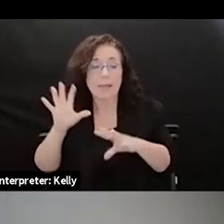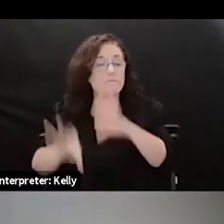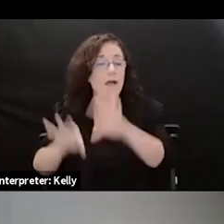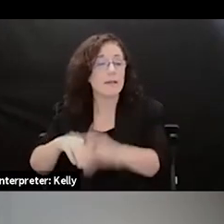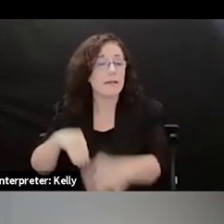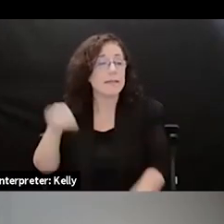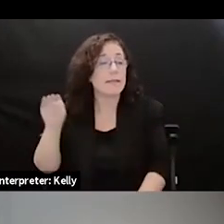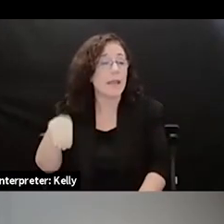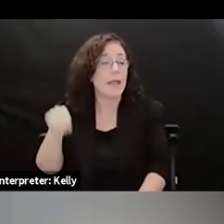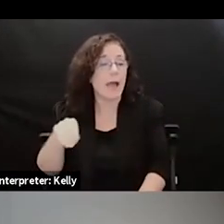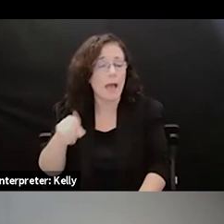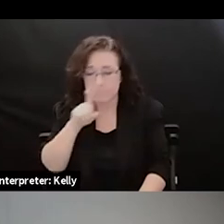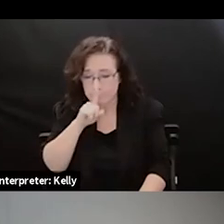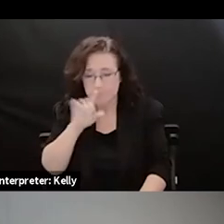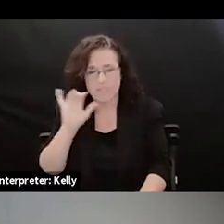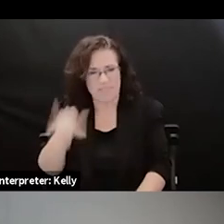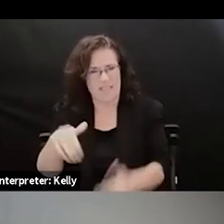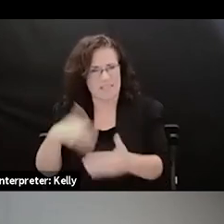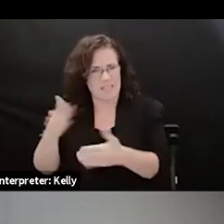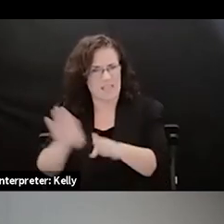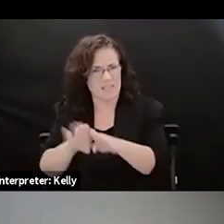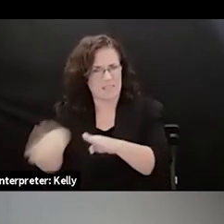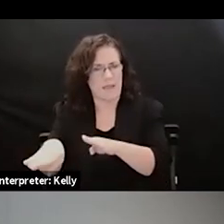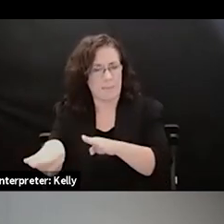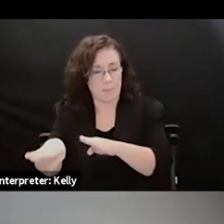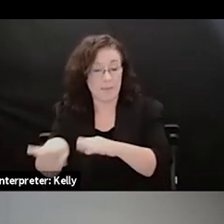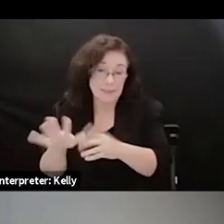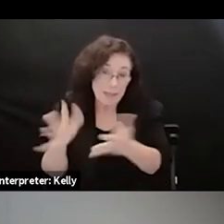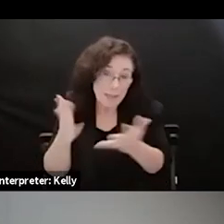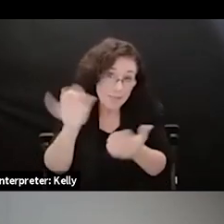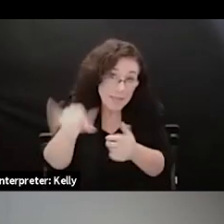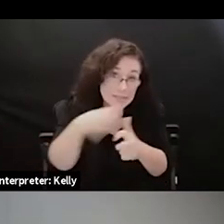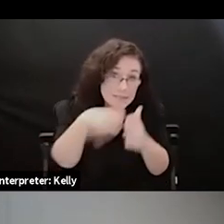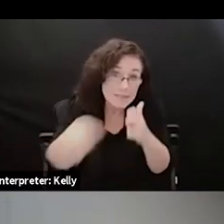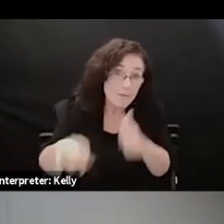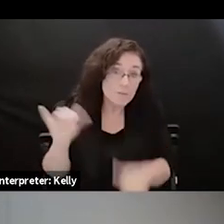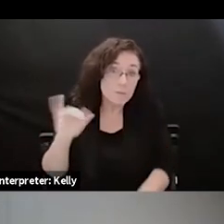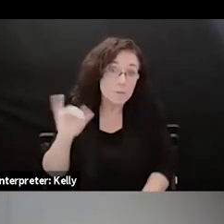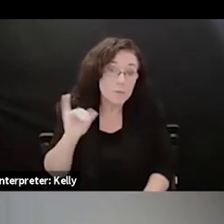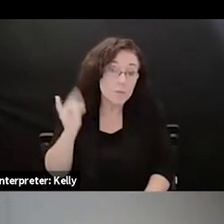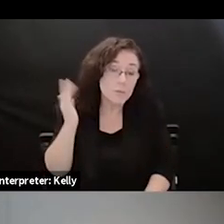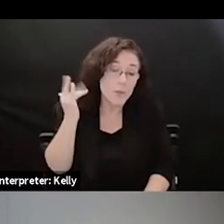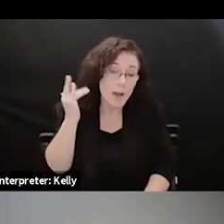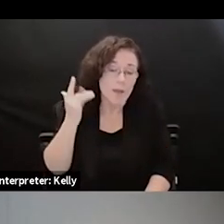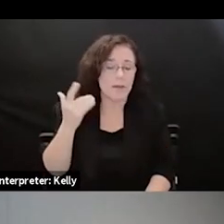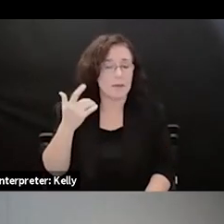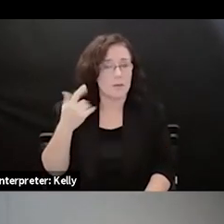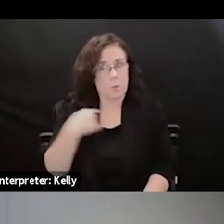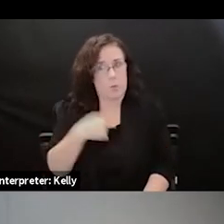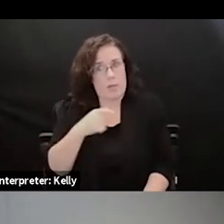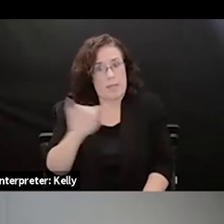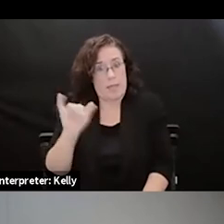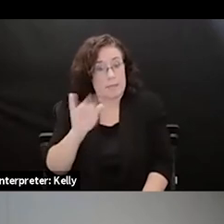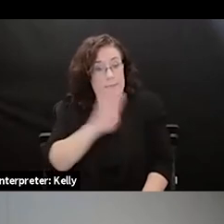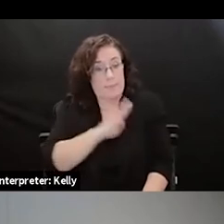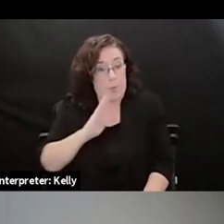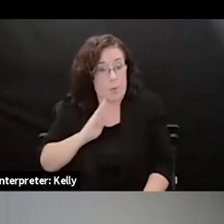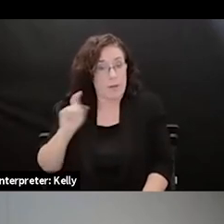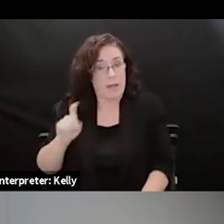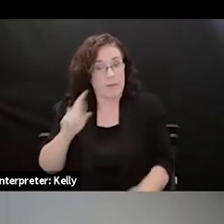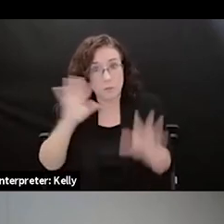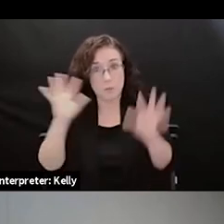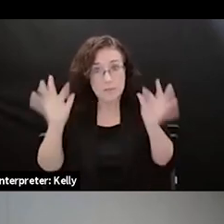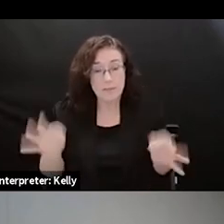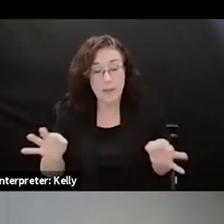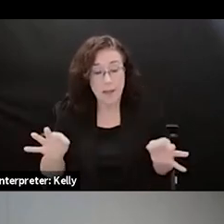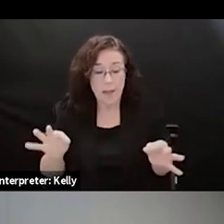step um and that's just a tough one you know you have to just decide from as a board and as a management of the district